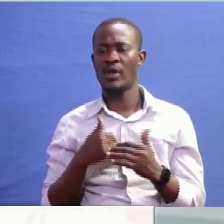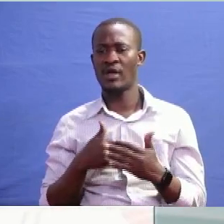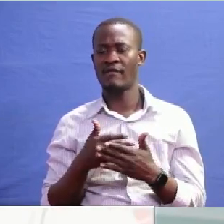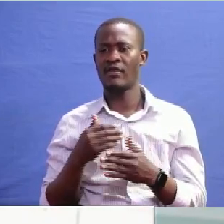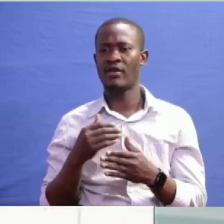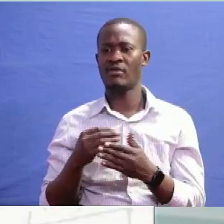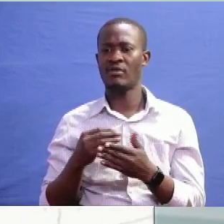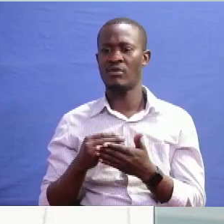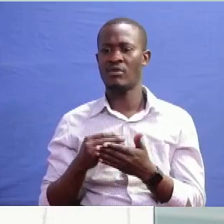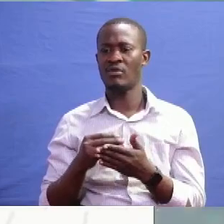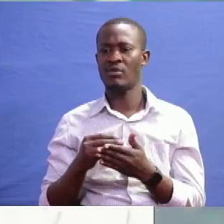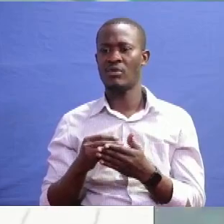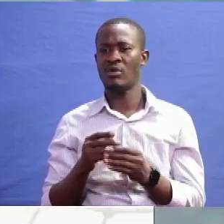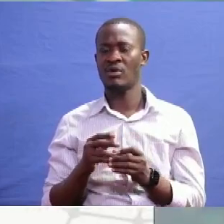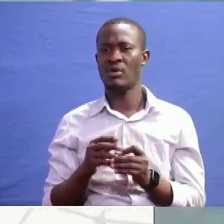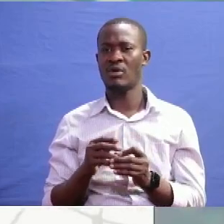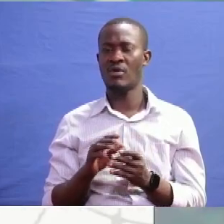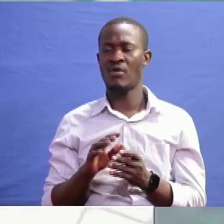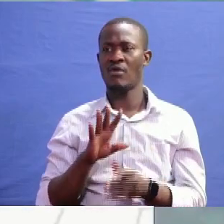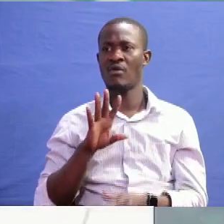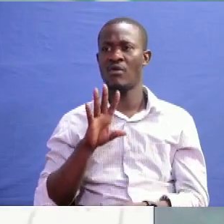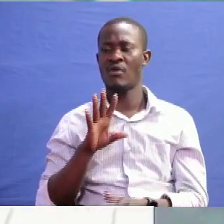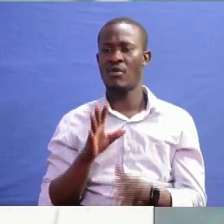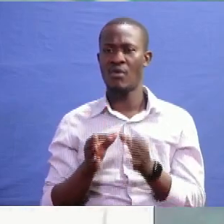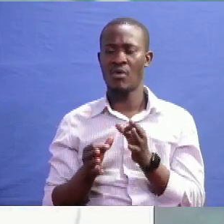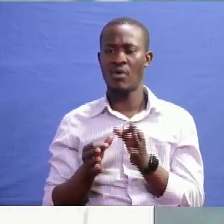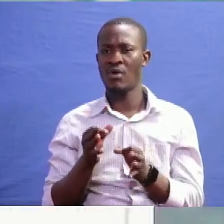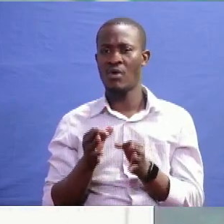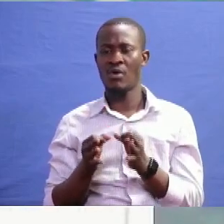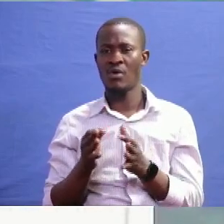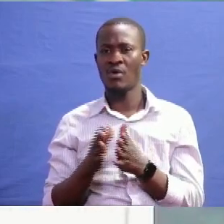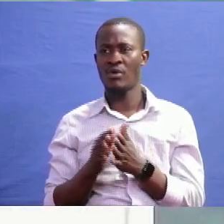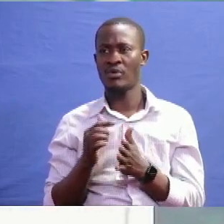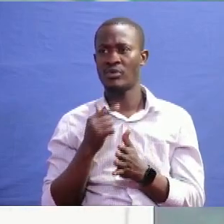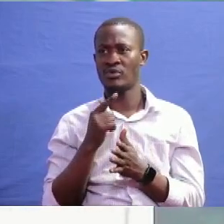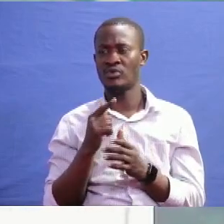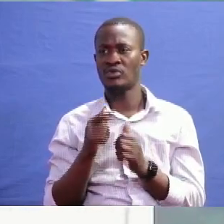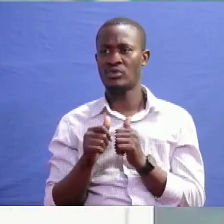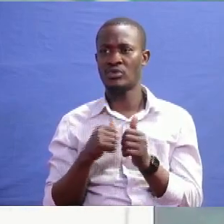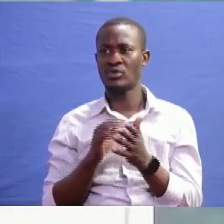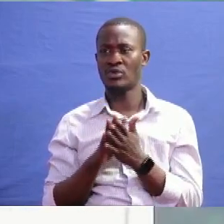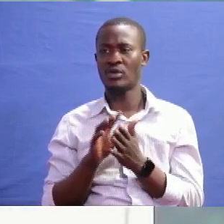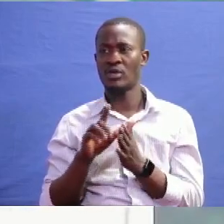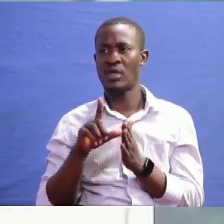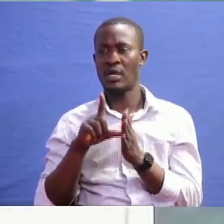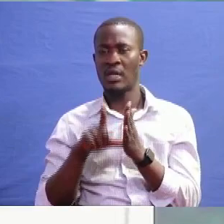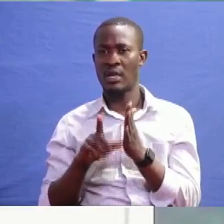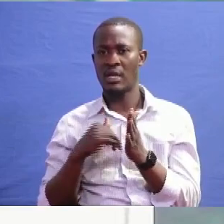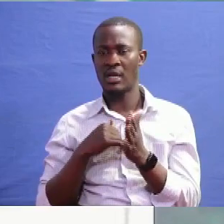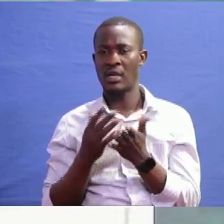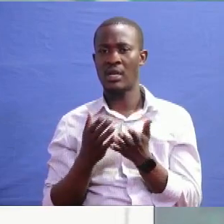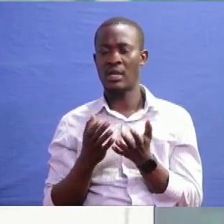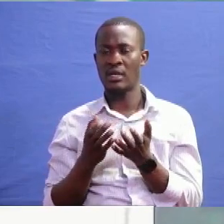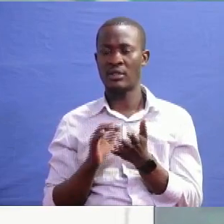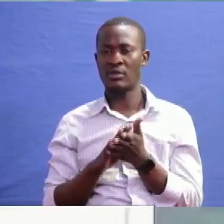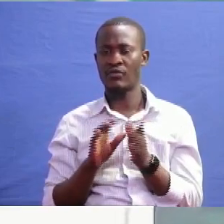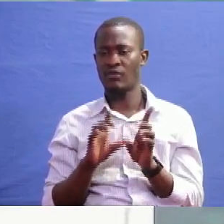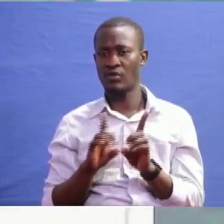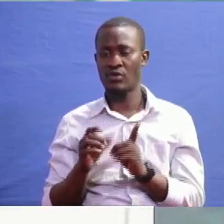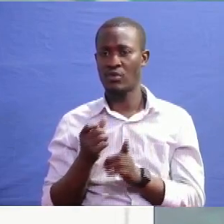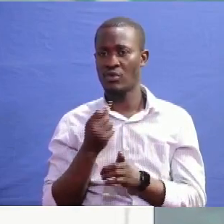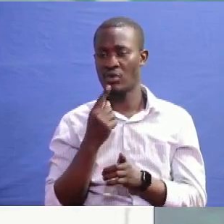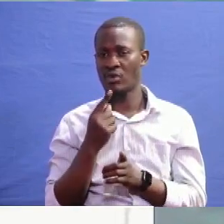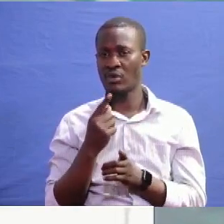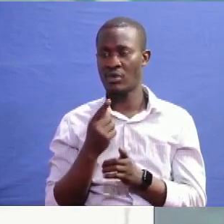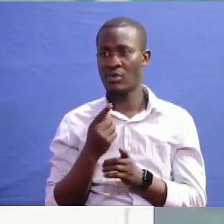with your studies? No. 400 per. If you are you said we talked about less need, isn't it? Okay. Yeah. So if you are doing medicine here, the